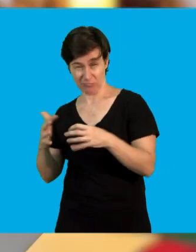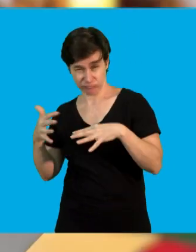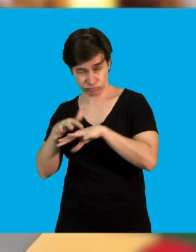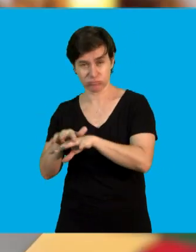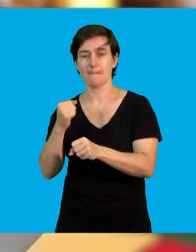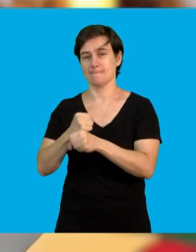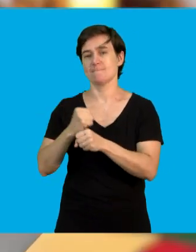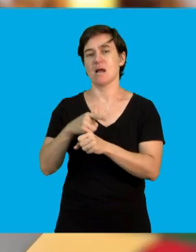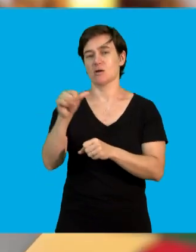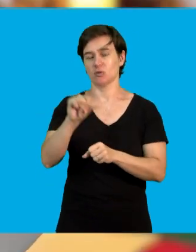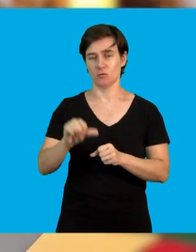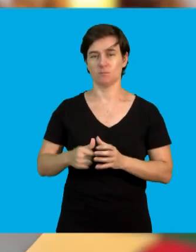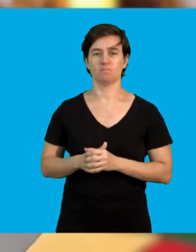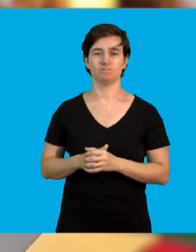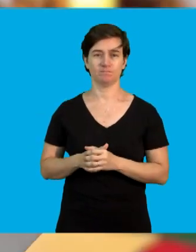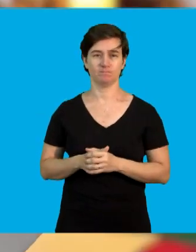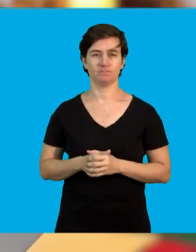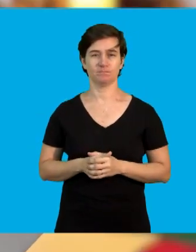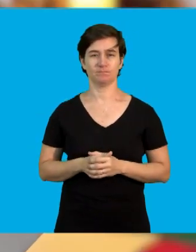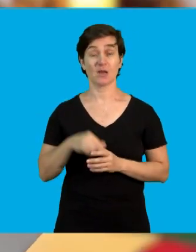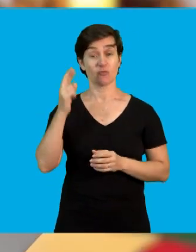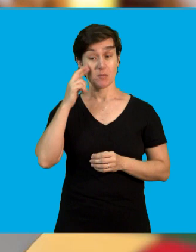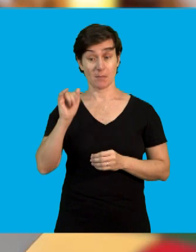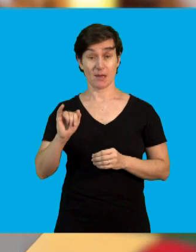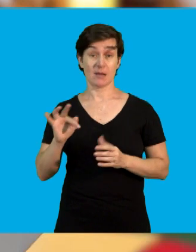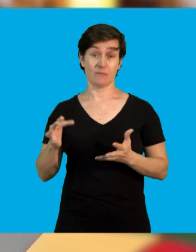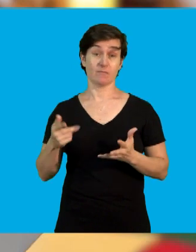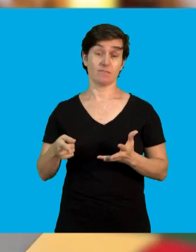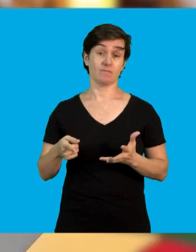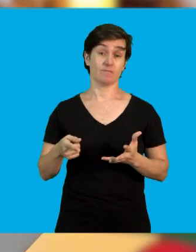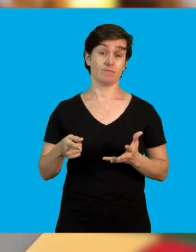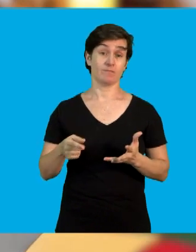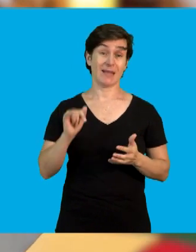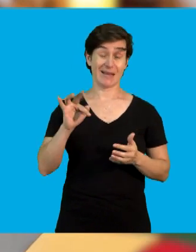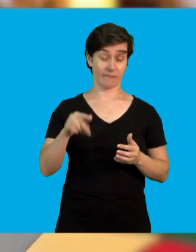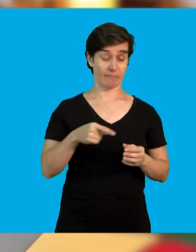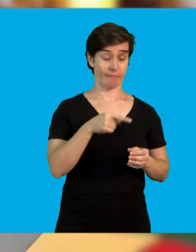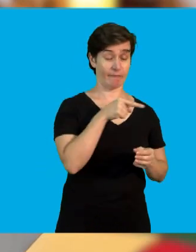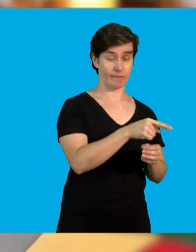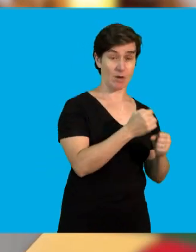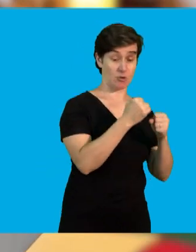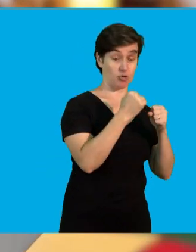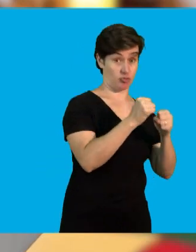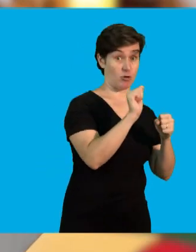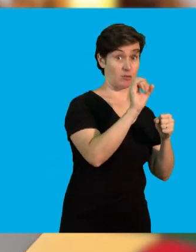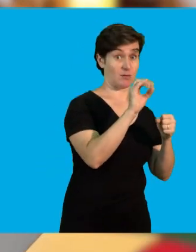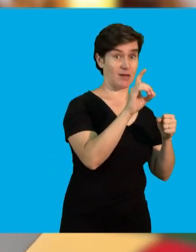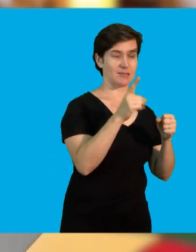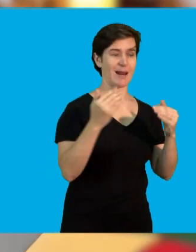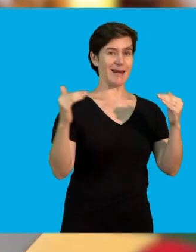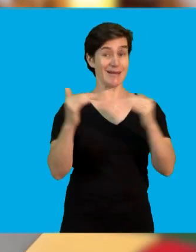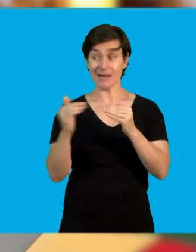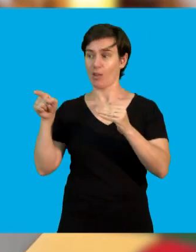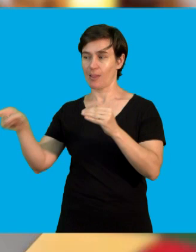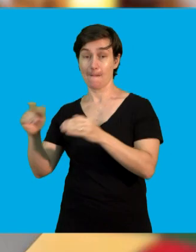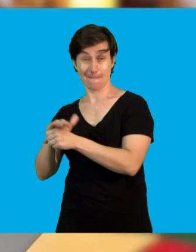reaction between an acid and a base can be regarded as a neutralization reaction only if the strength of the acid complements